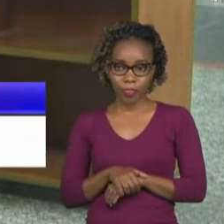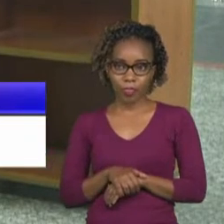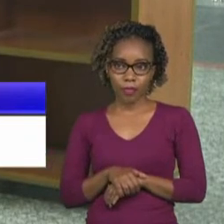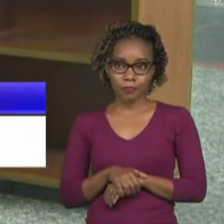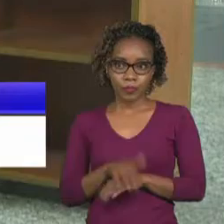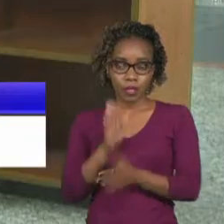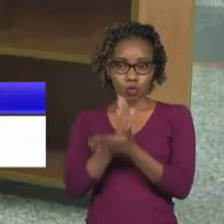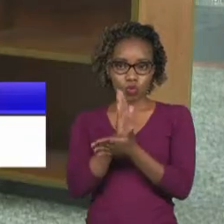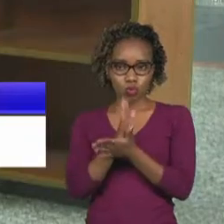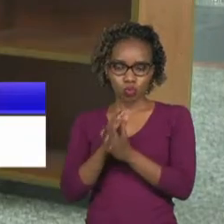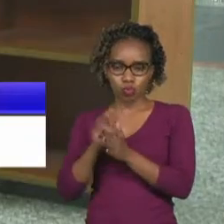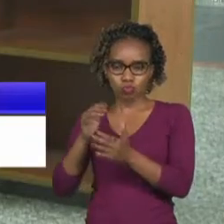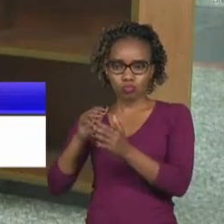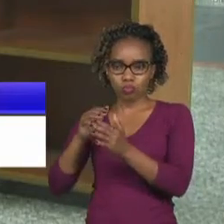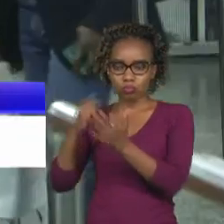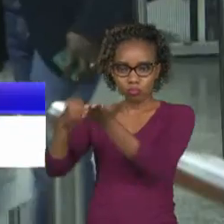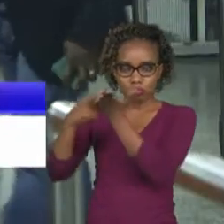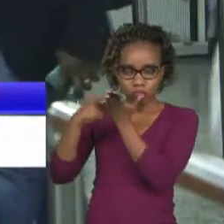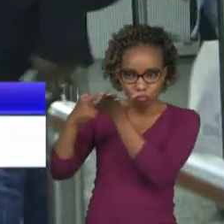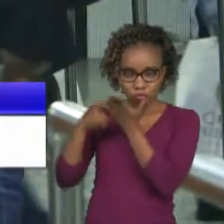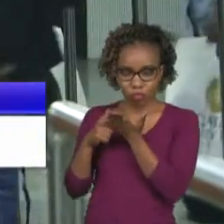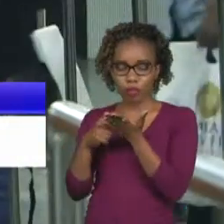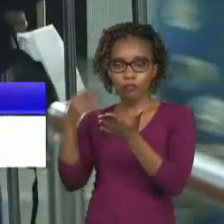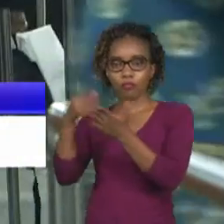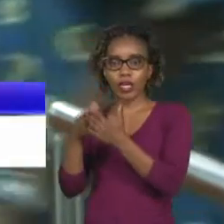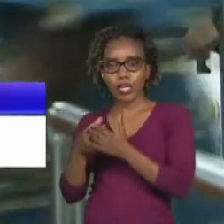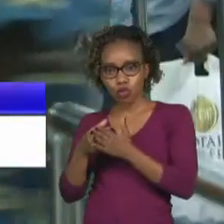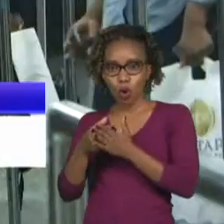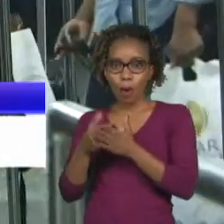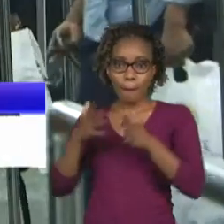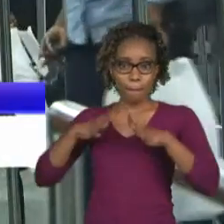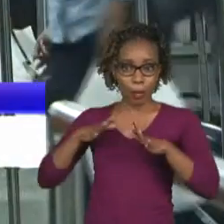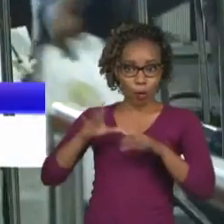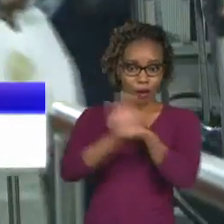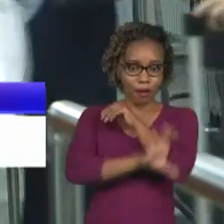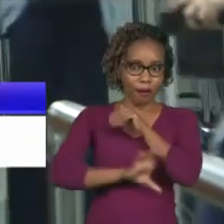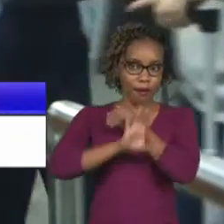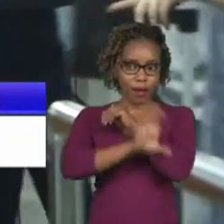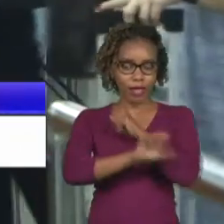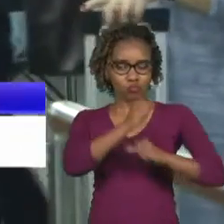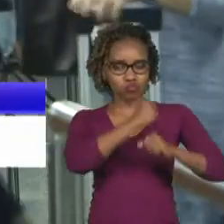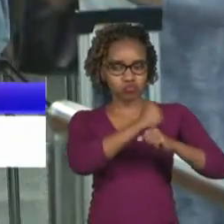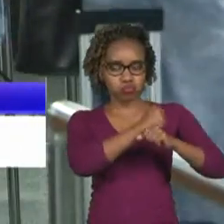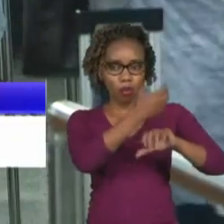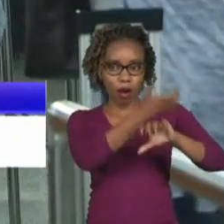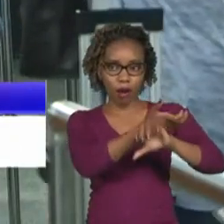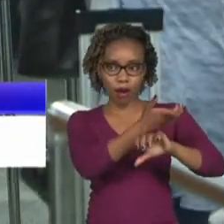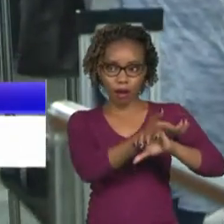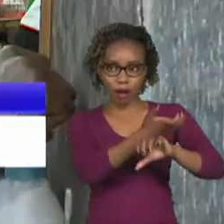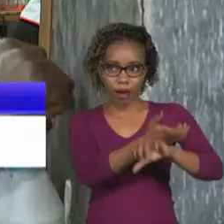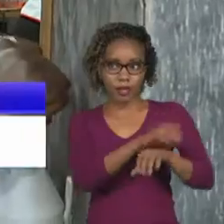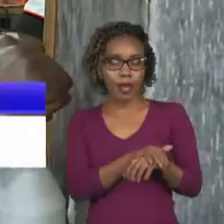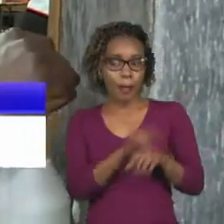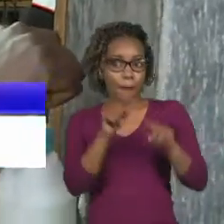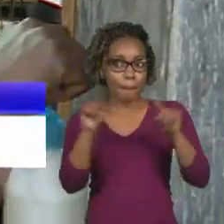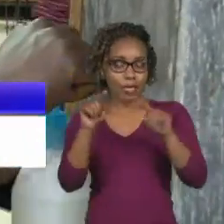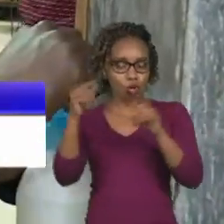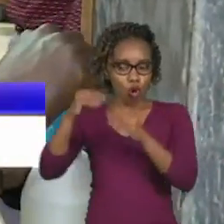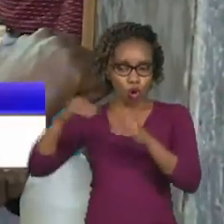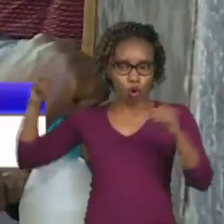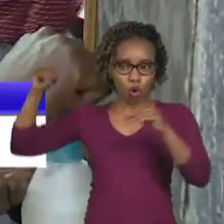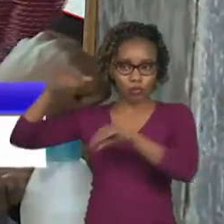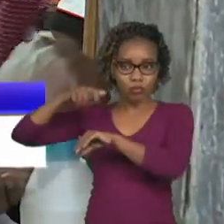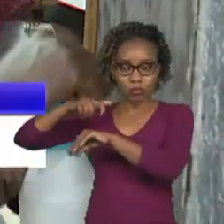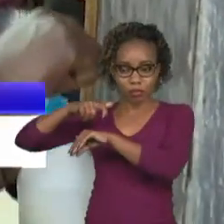triggered mixed reactions from financial analysts, with some claiming the country has to strain in the short term but be saved in the long term, and some